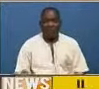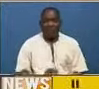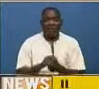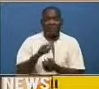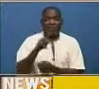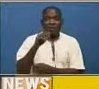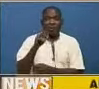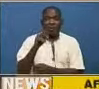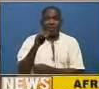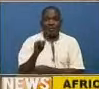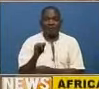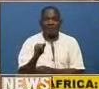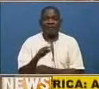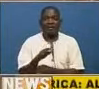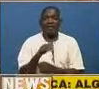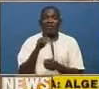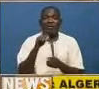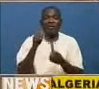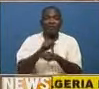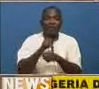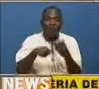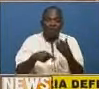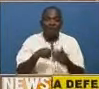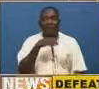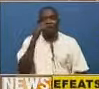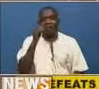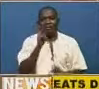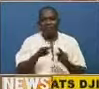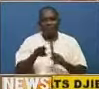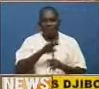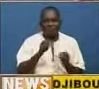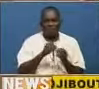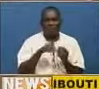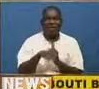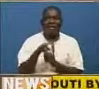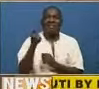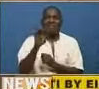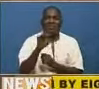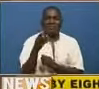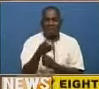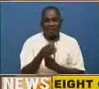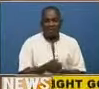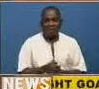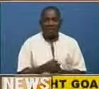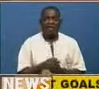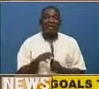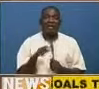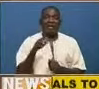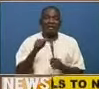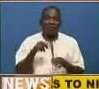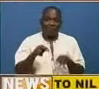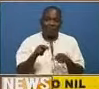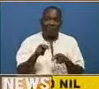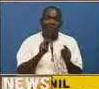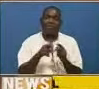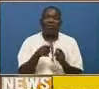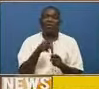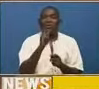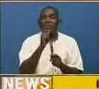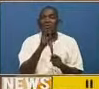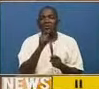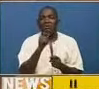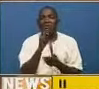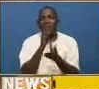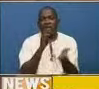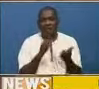Achim Dochi is a farming community with a population over 700. The Adamasu River used to be the community's